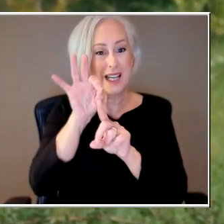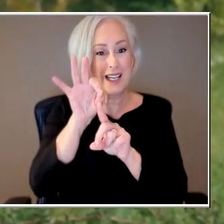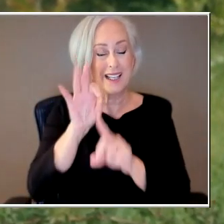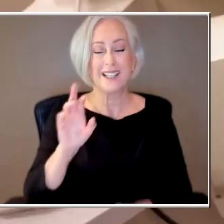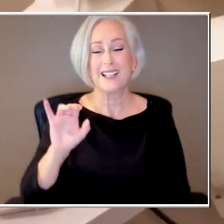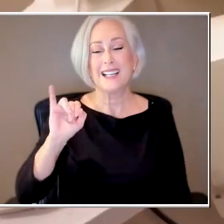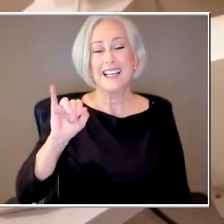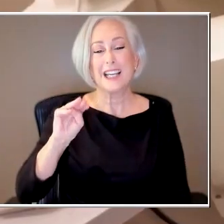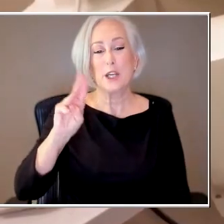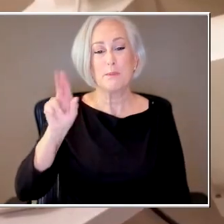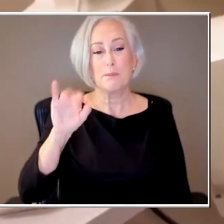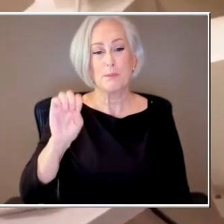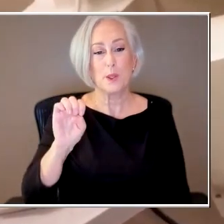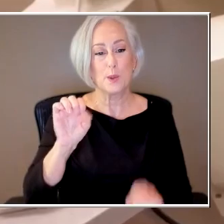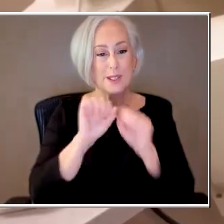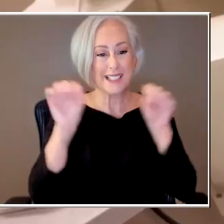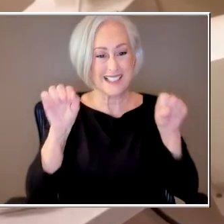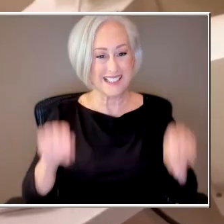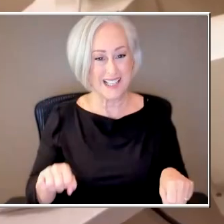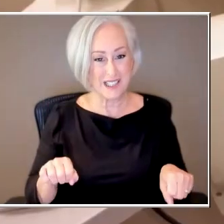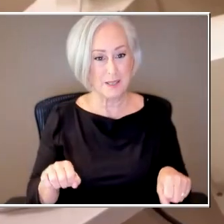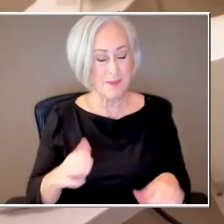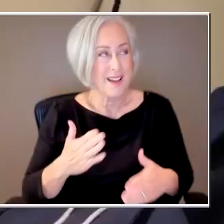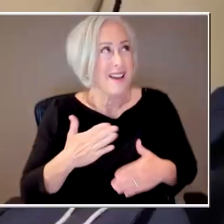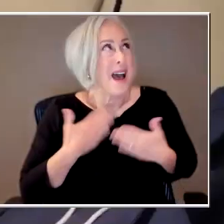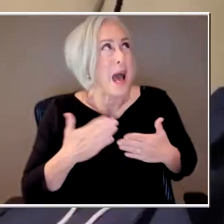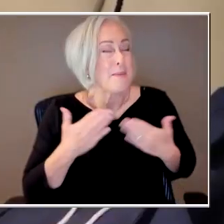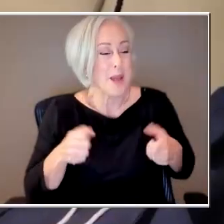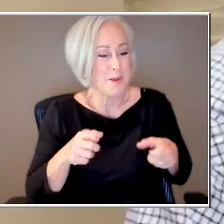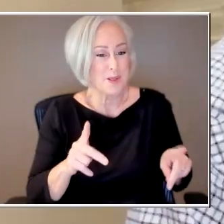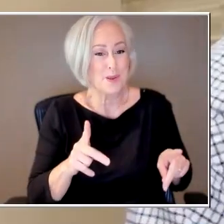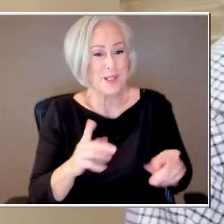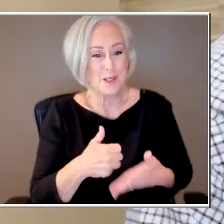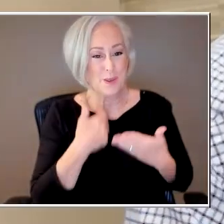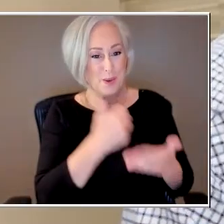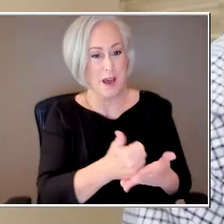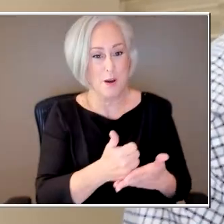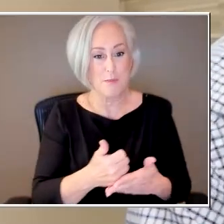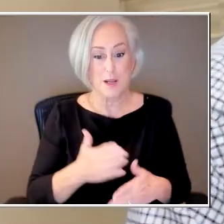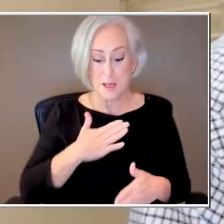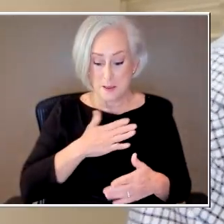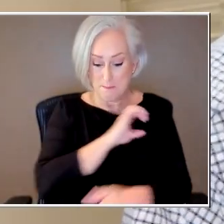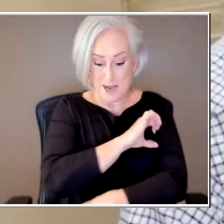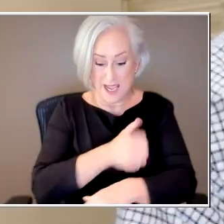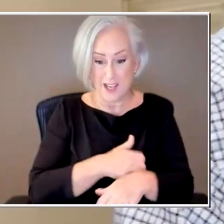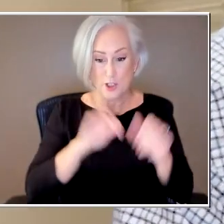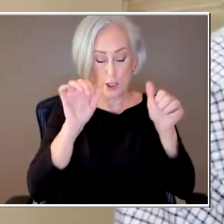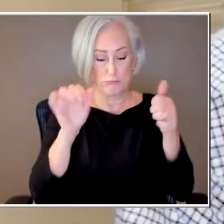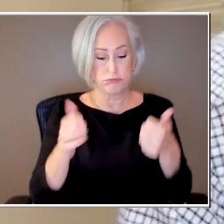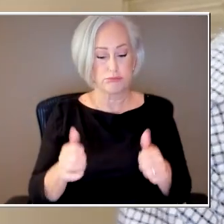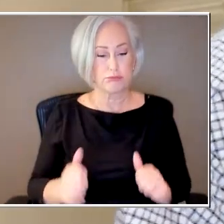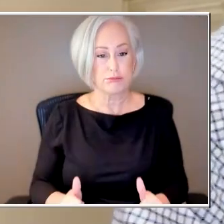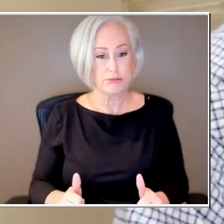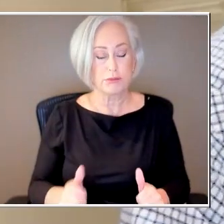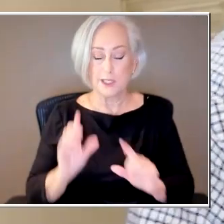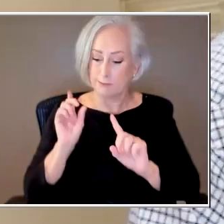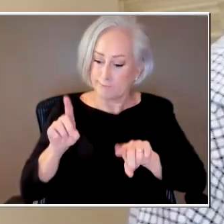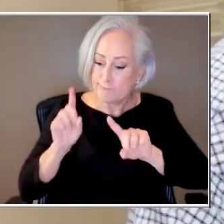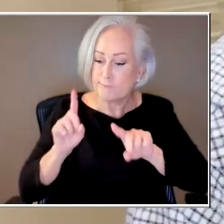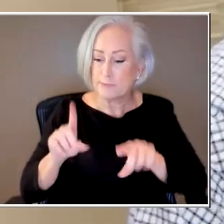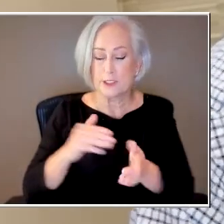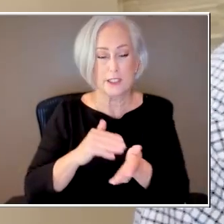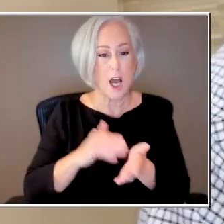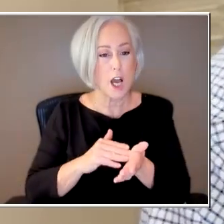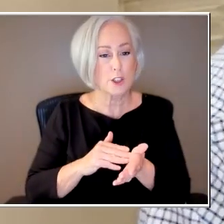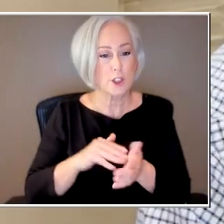happy to get that opportunity to help someone. I started to lose energy, and I went into the hospitals, my doctors, urgent cares, and